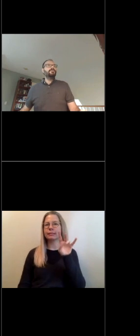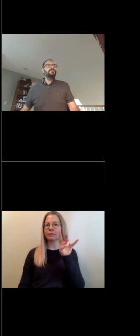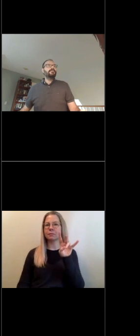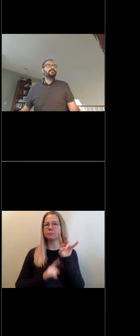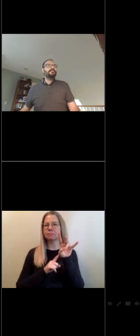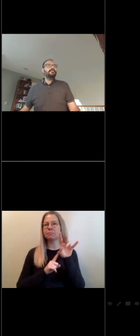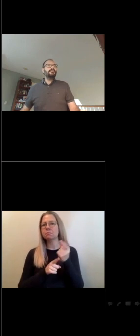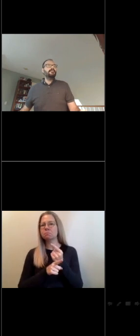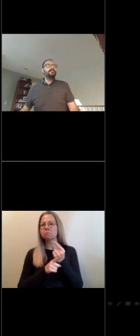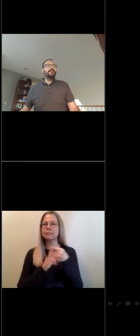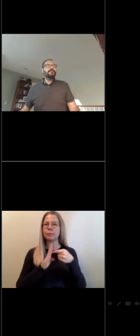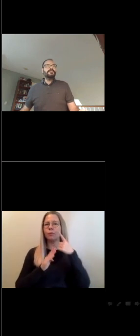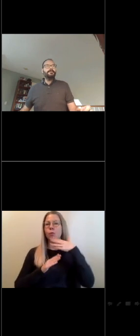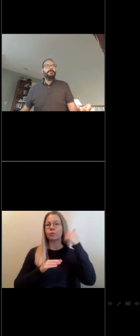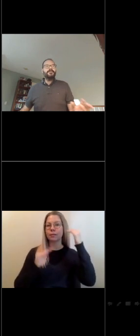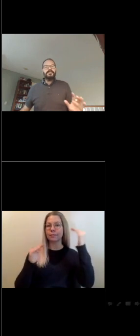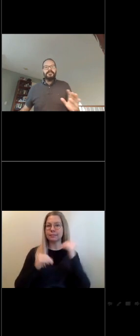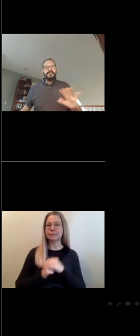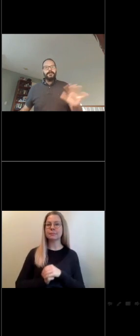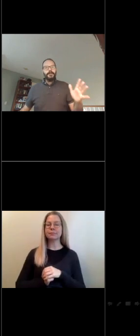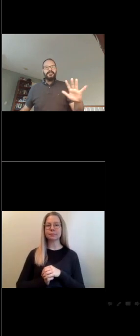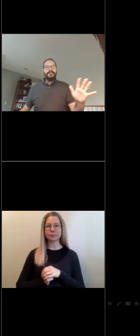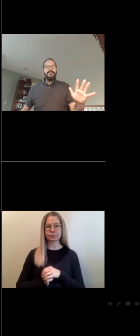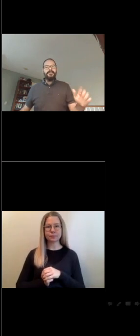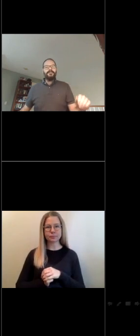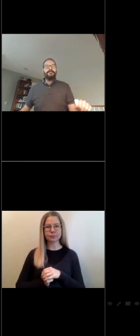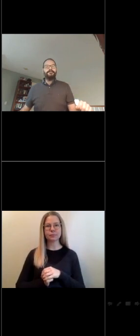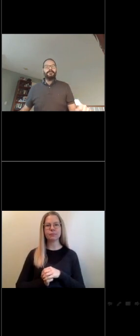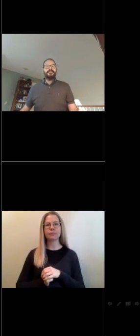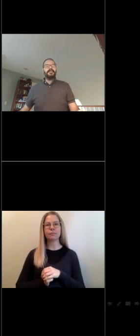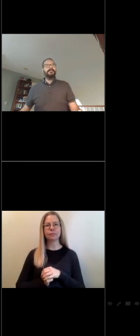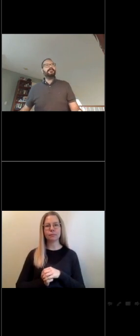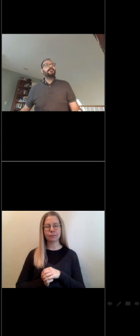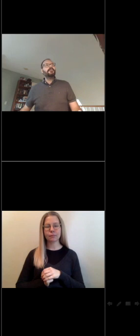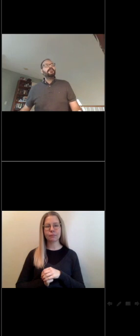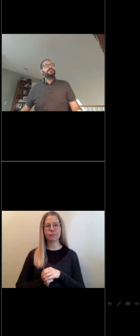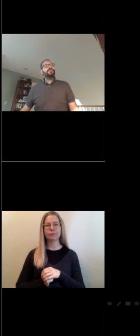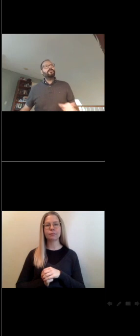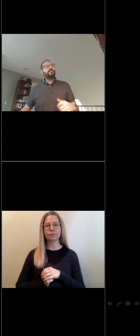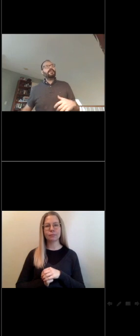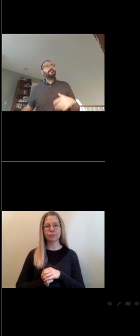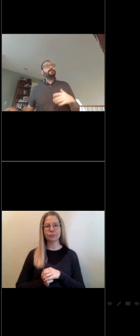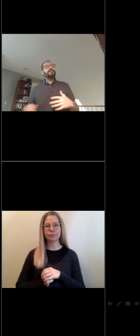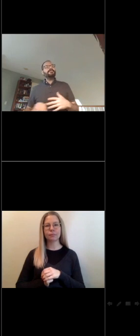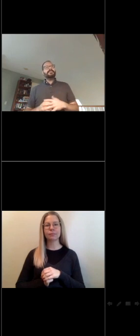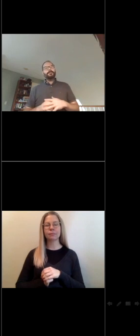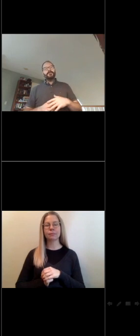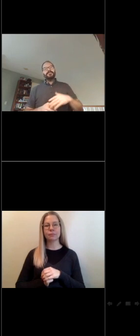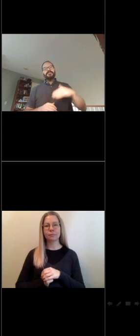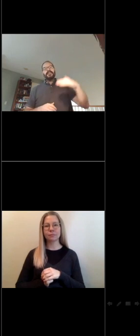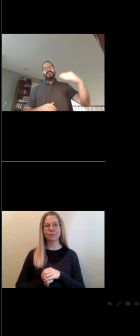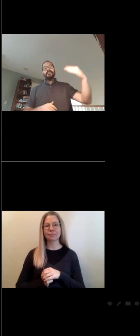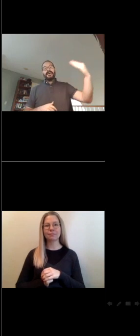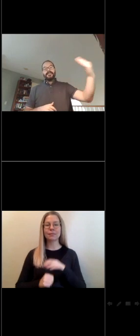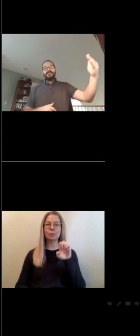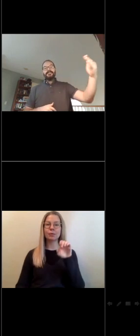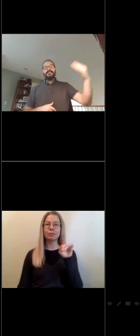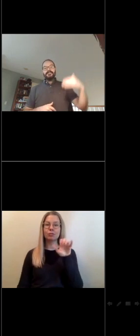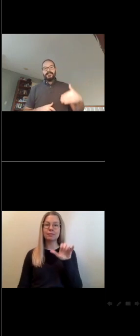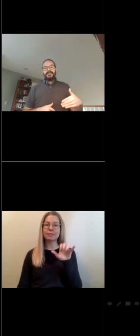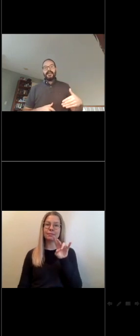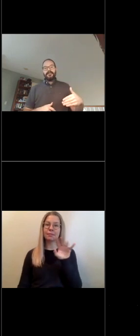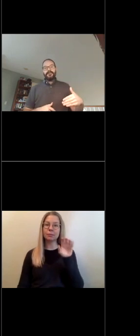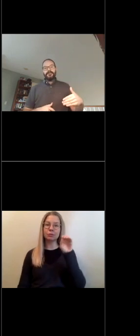Again, you can see their sleep efficiency is about 75%. And so what that means is the person's getting less